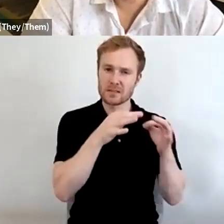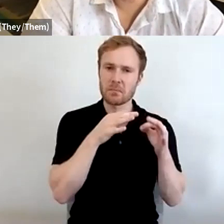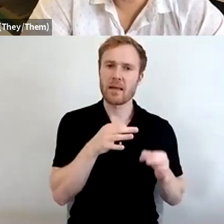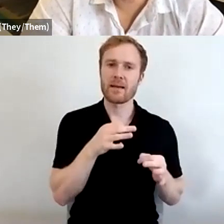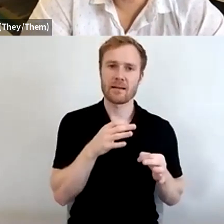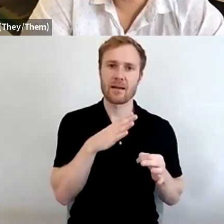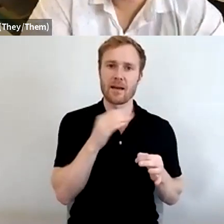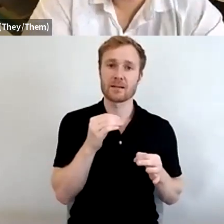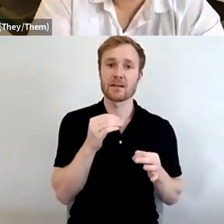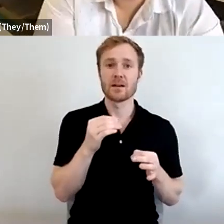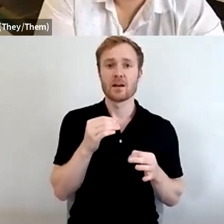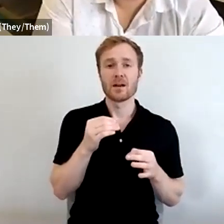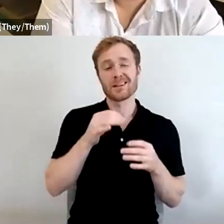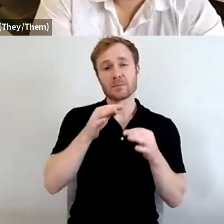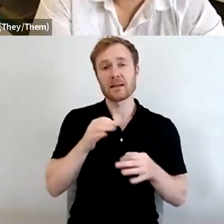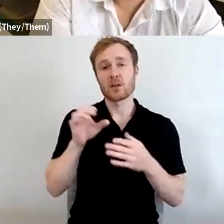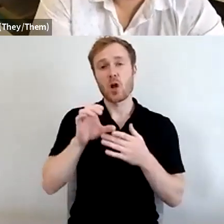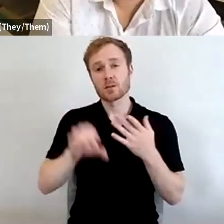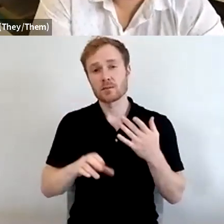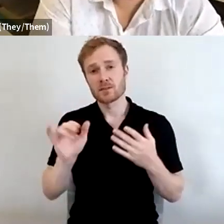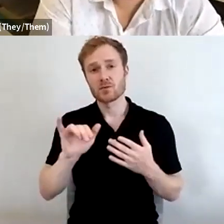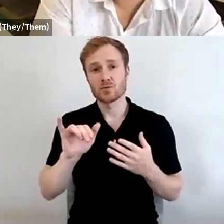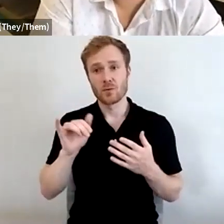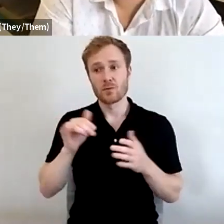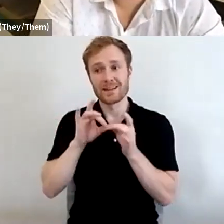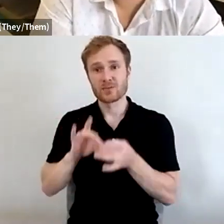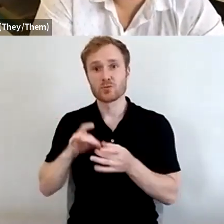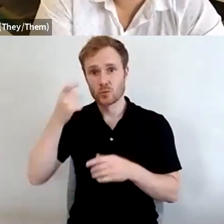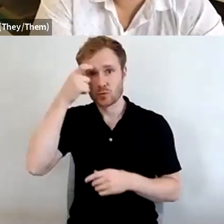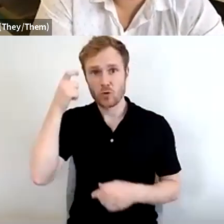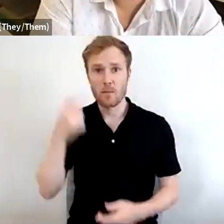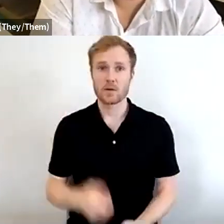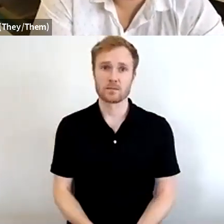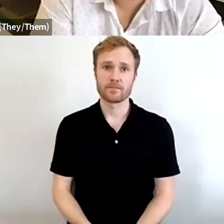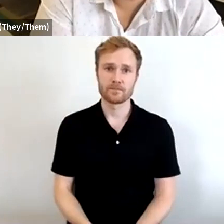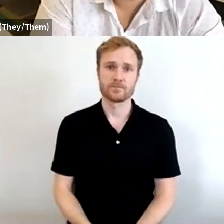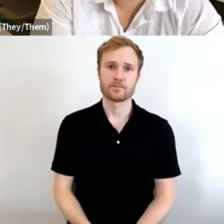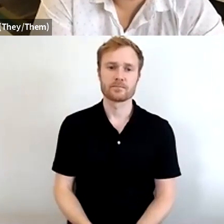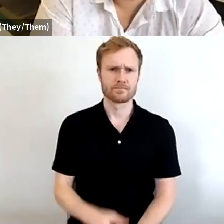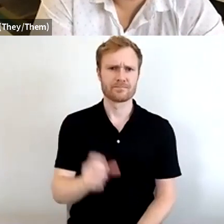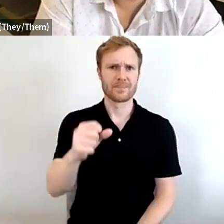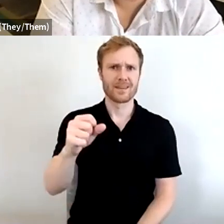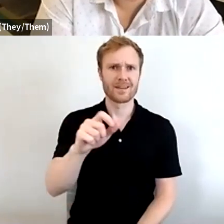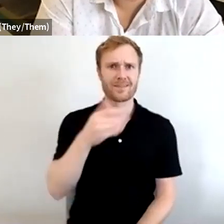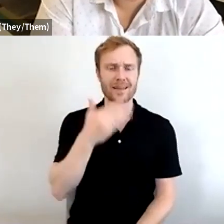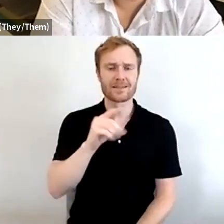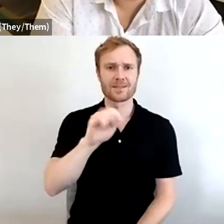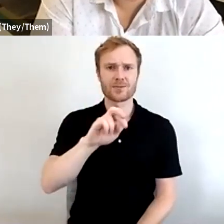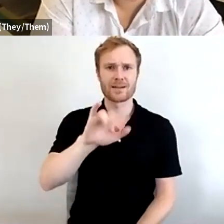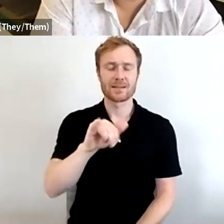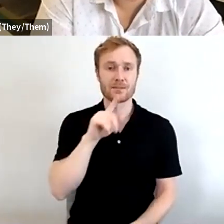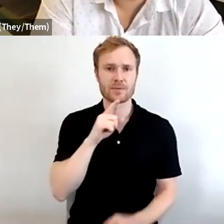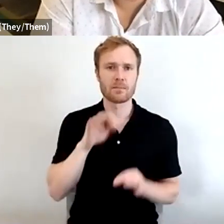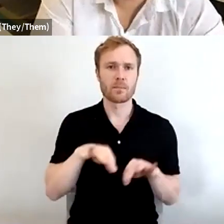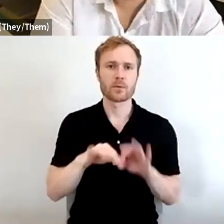community. But I always come back to trauma anyway. Yeah, thanks, Tracy. That's really important.